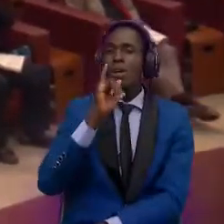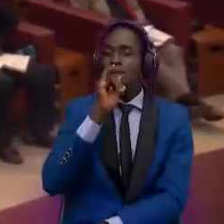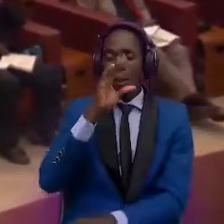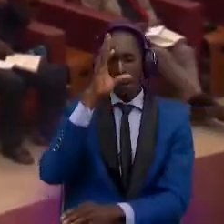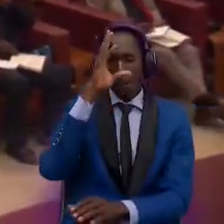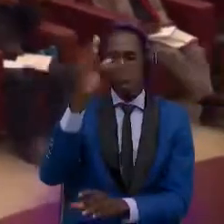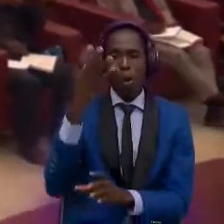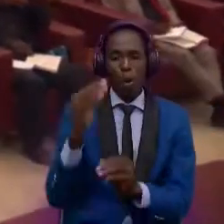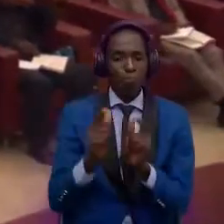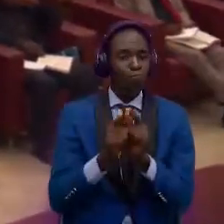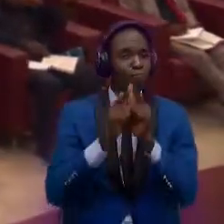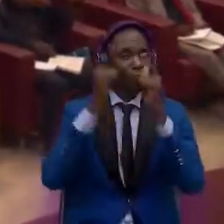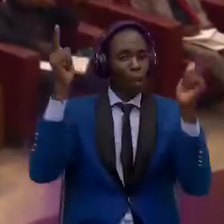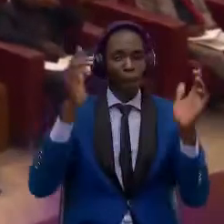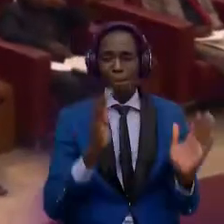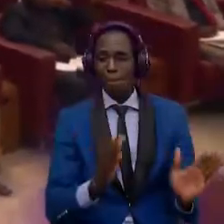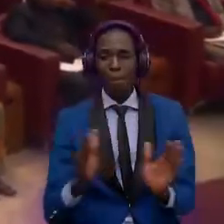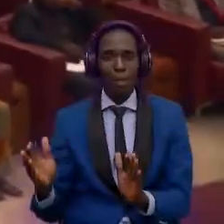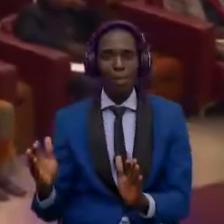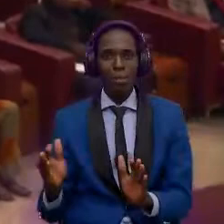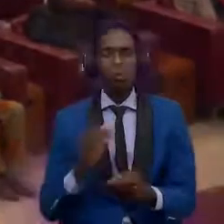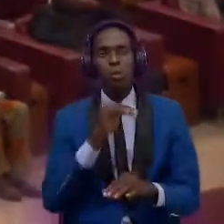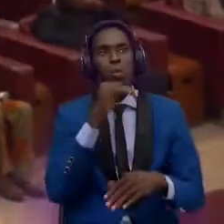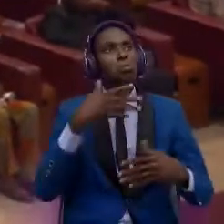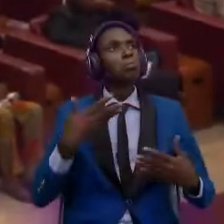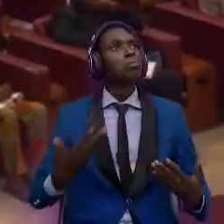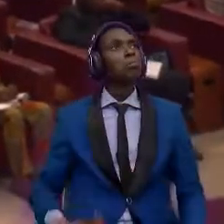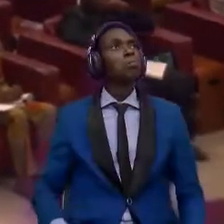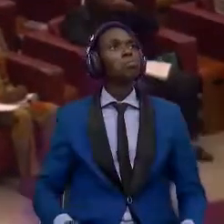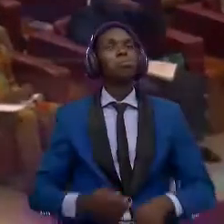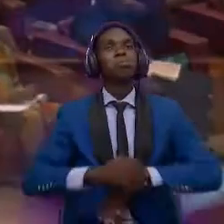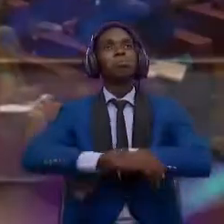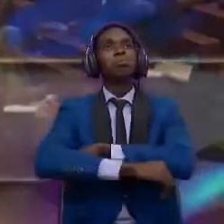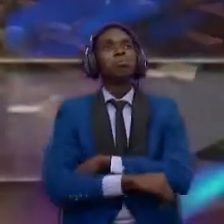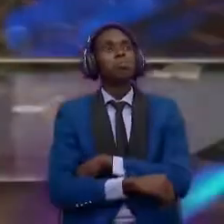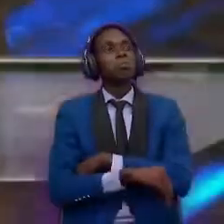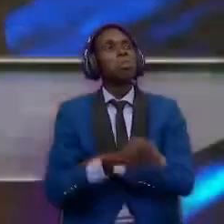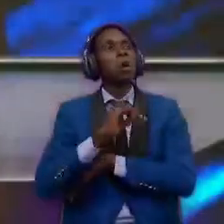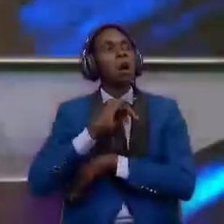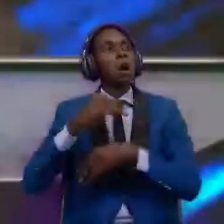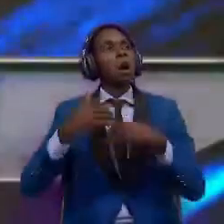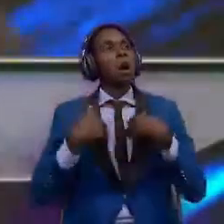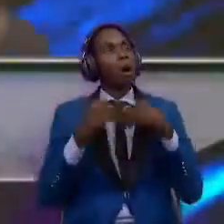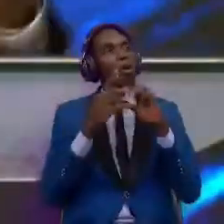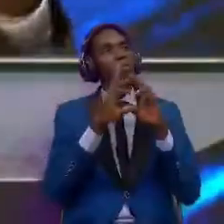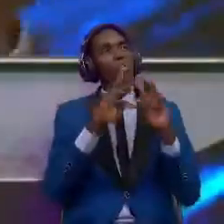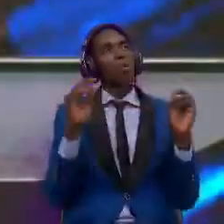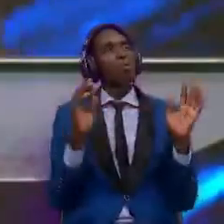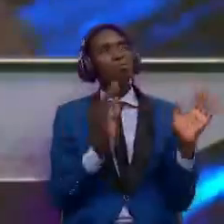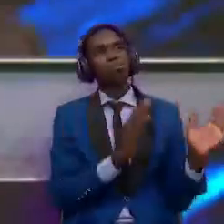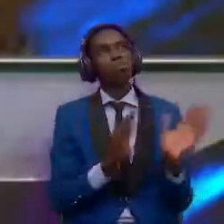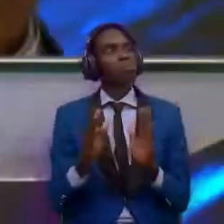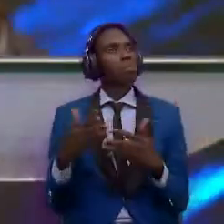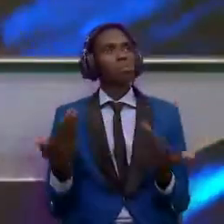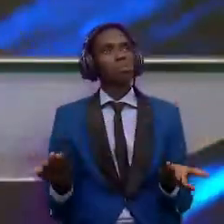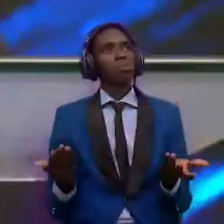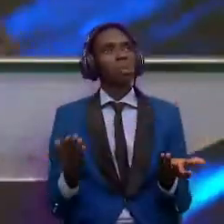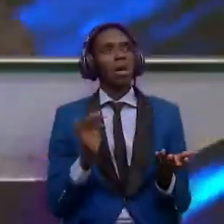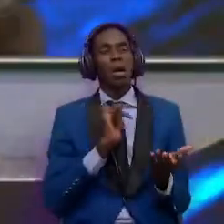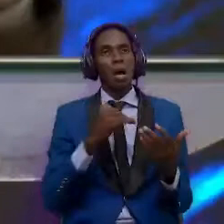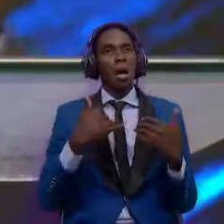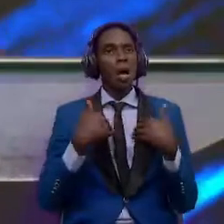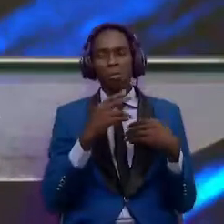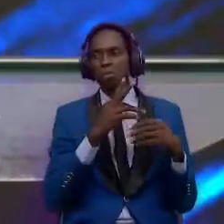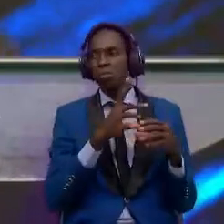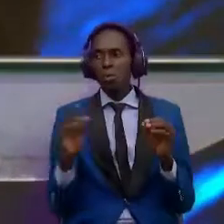I don't have any plan, I don't have anything I want to do, the Spirit of God will lead me and then